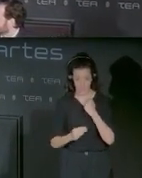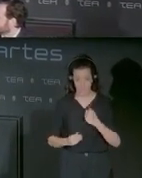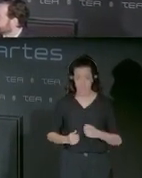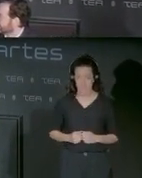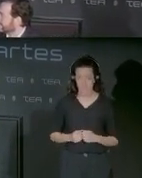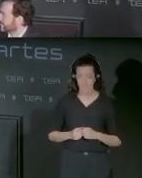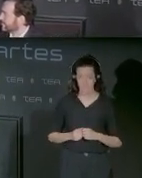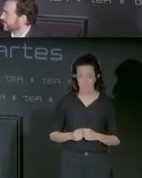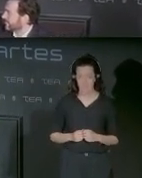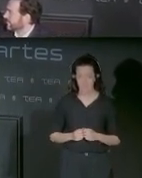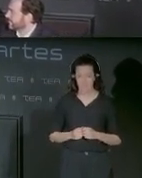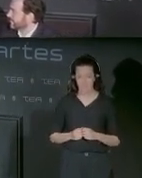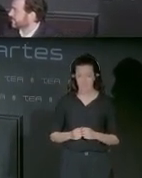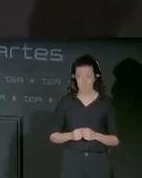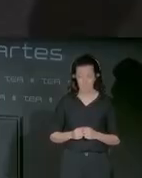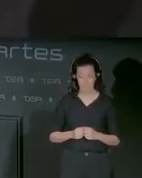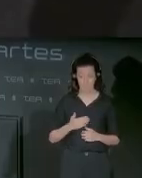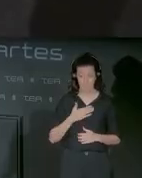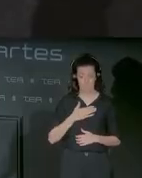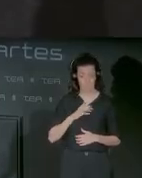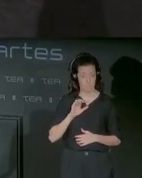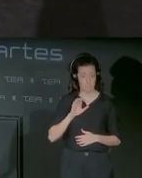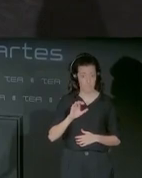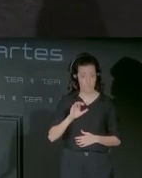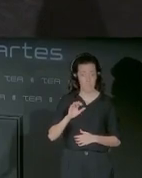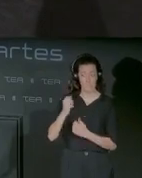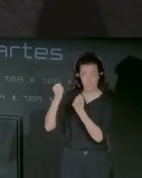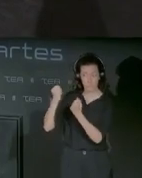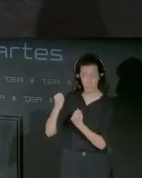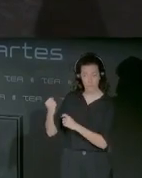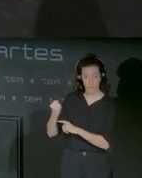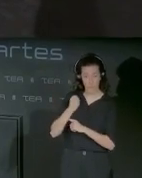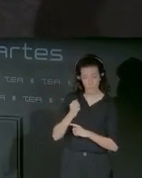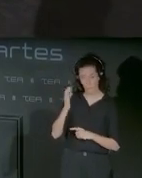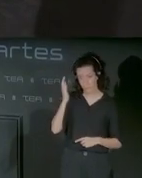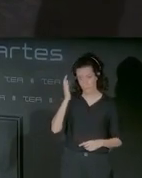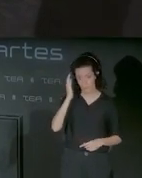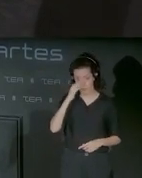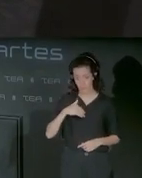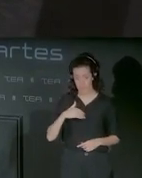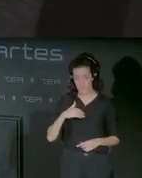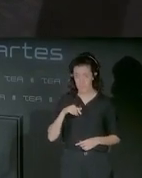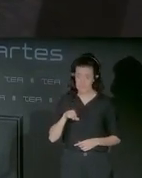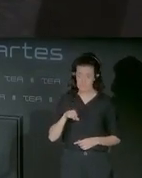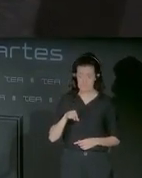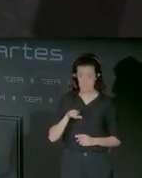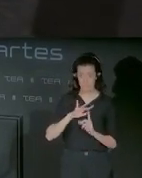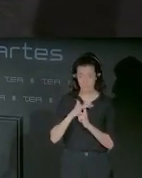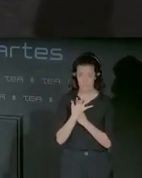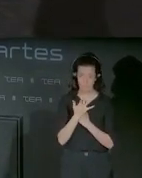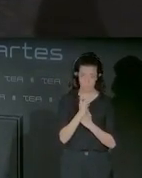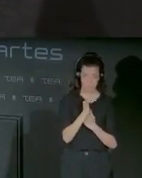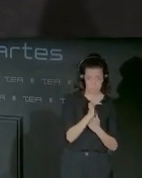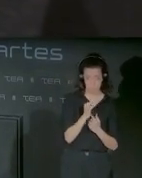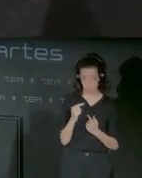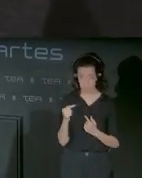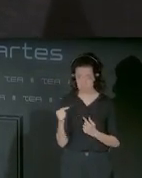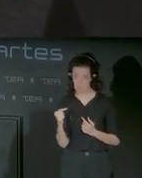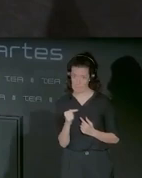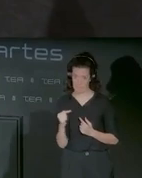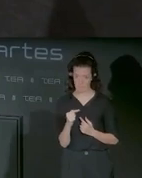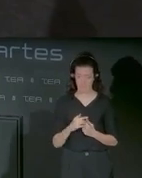cons with that. I'm here with a lovely panel. And since we are many, I will kick into